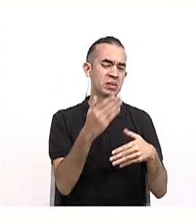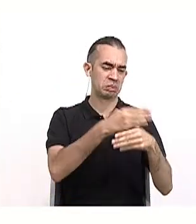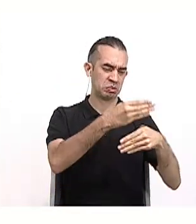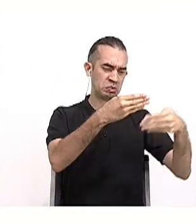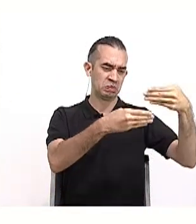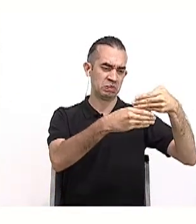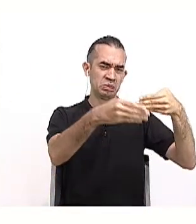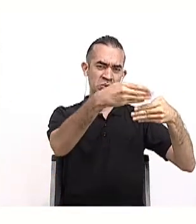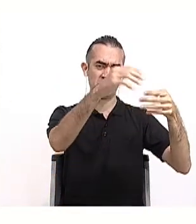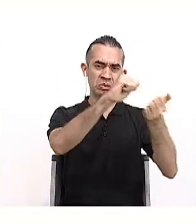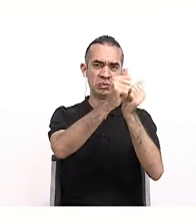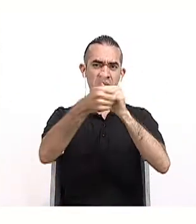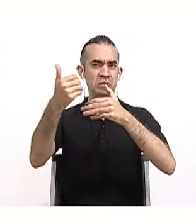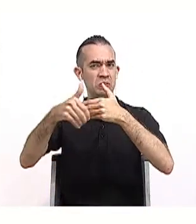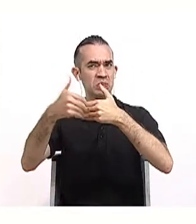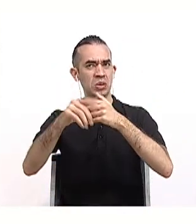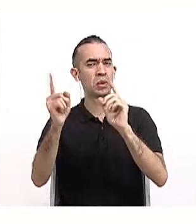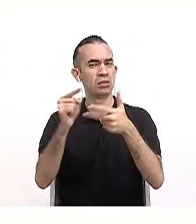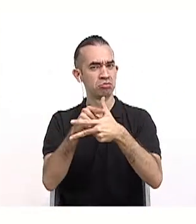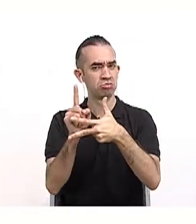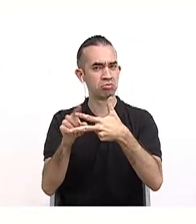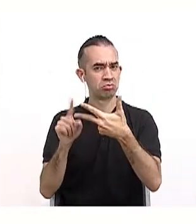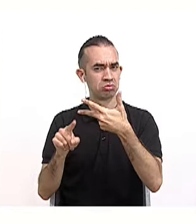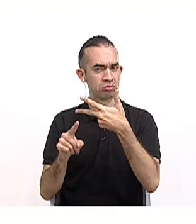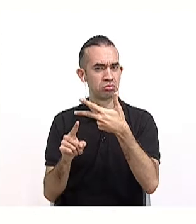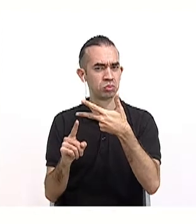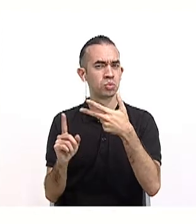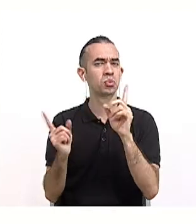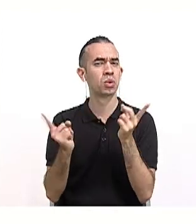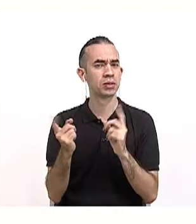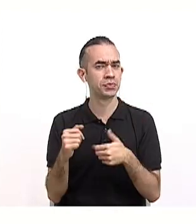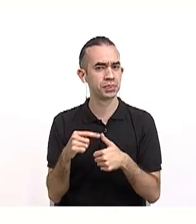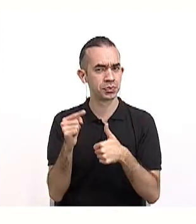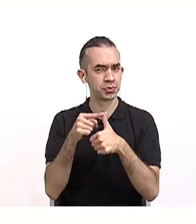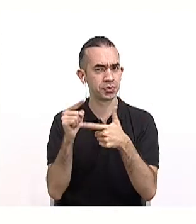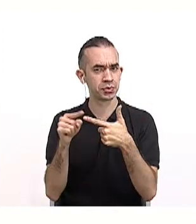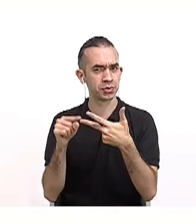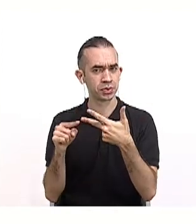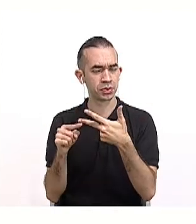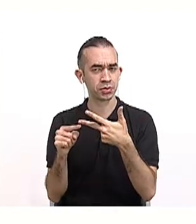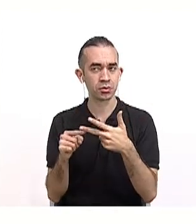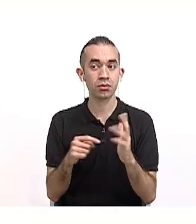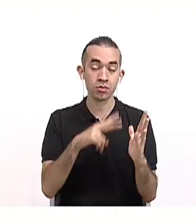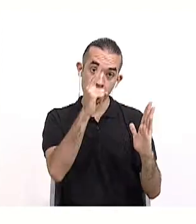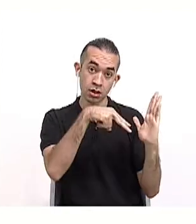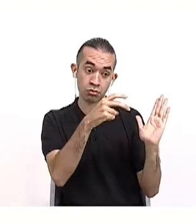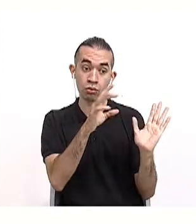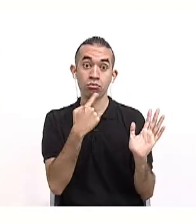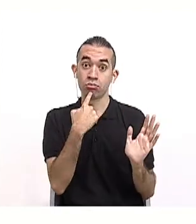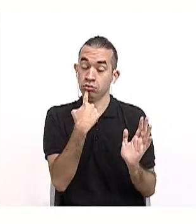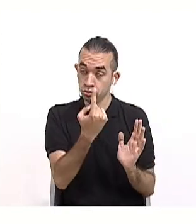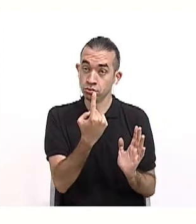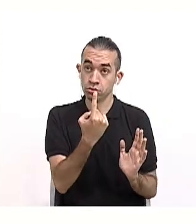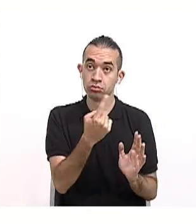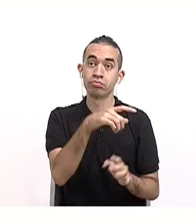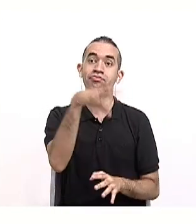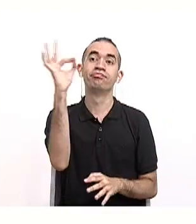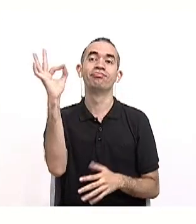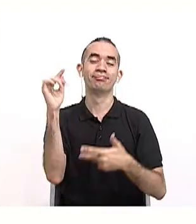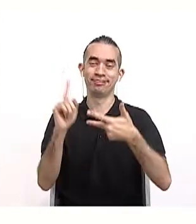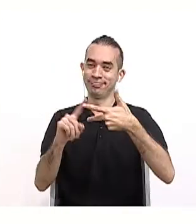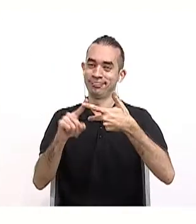bread? Is it A, B, or C? According to the reading, it is a project